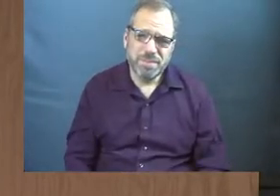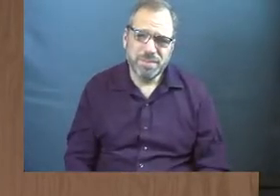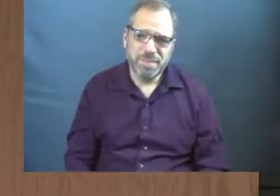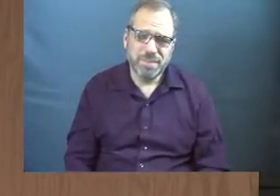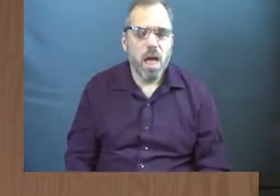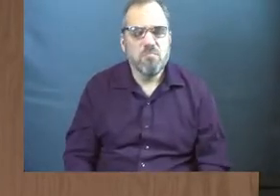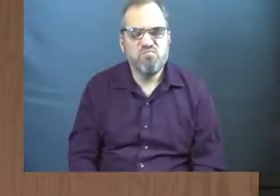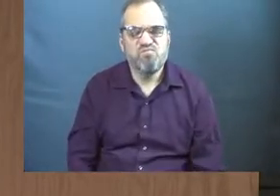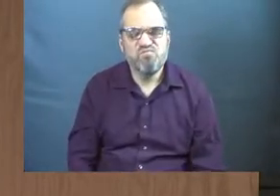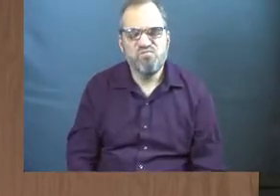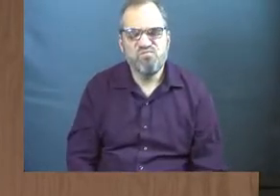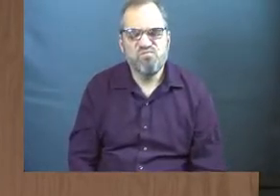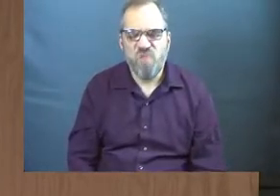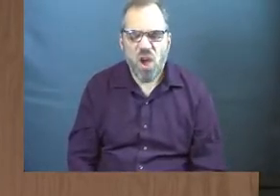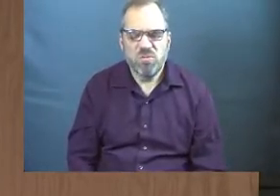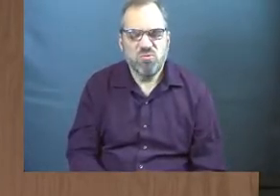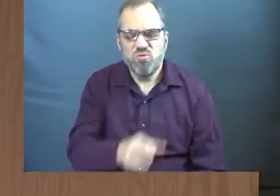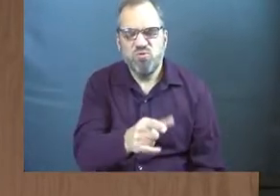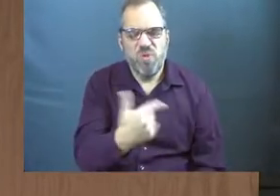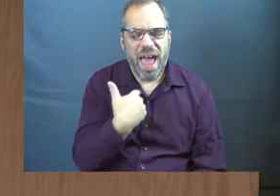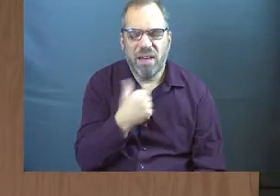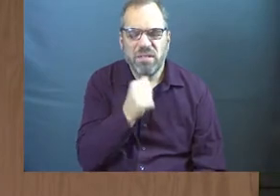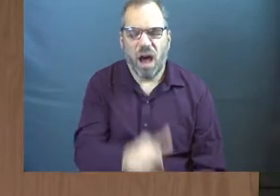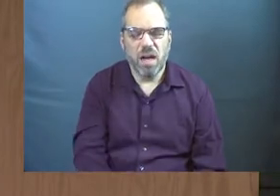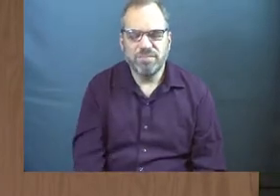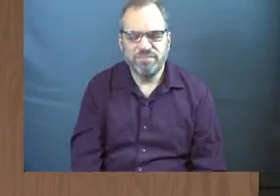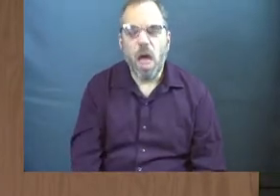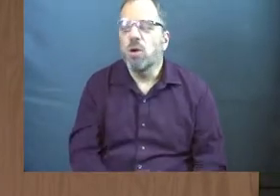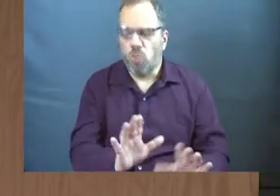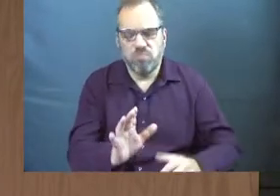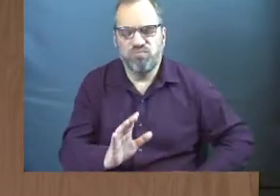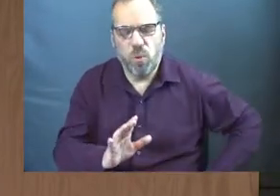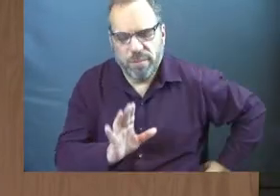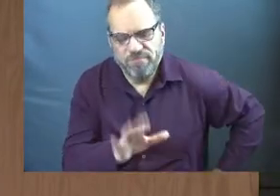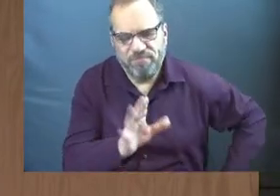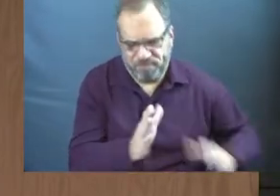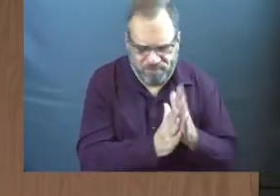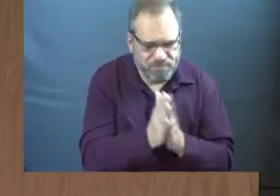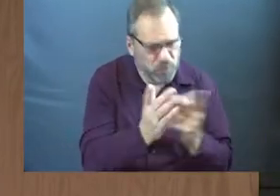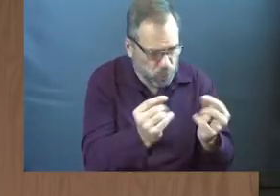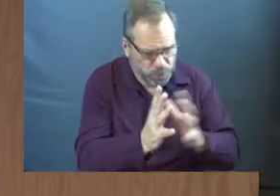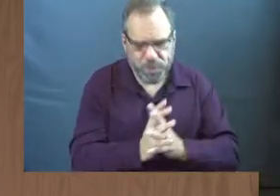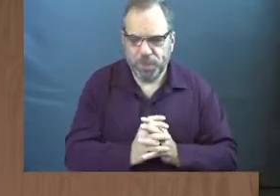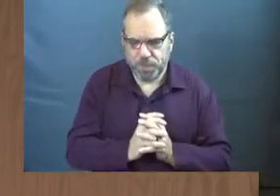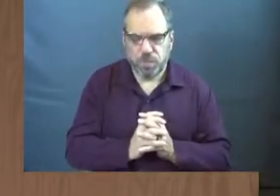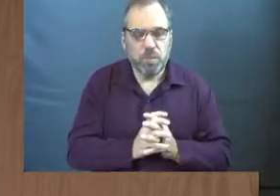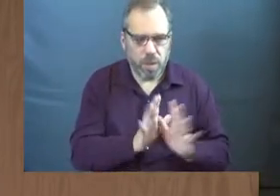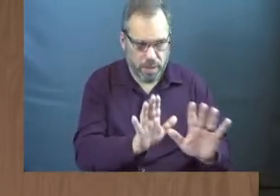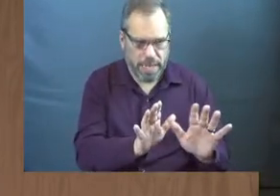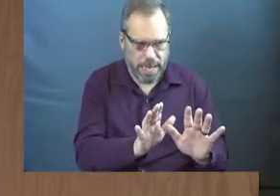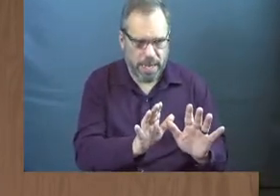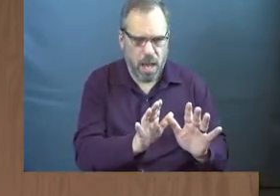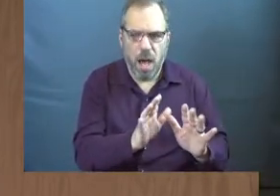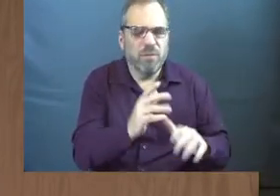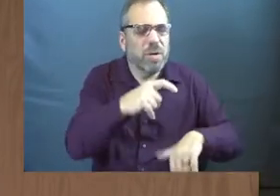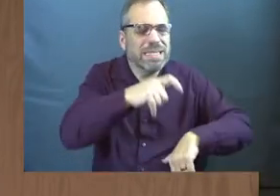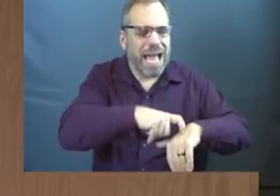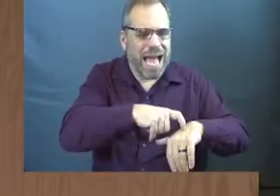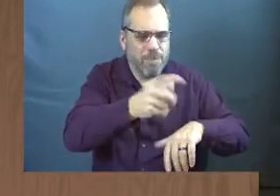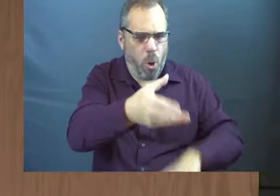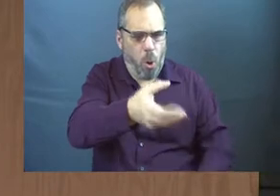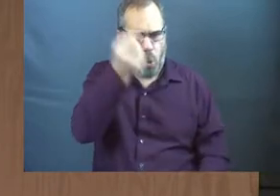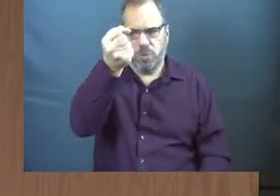And he said, you don't have that. He said, so here's what I'd like you to do. He said, I'd like you to stop for a season of